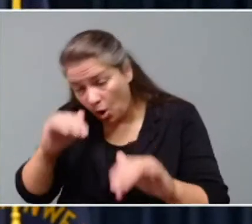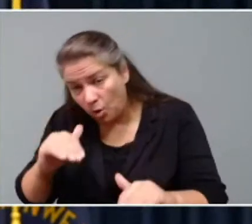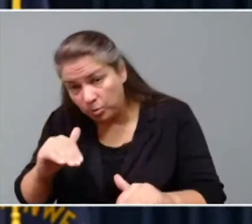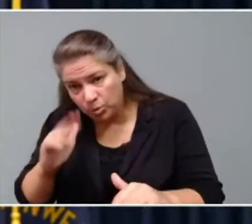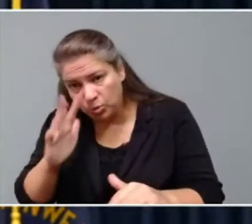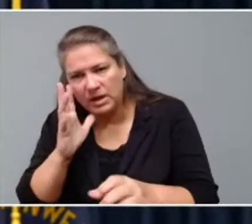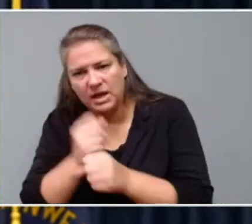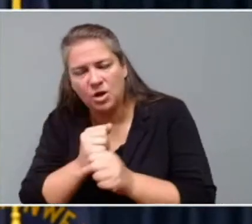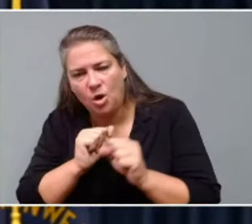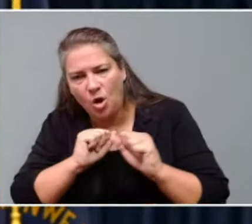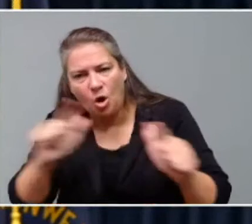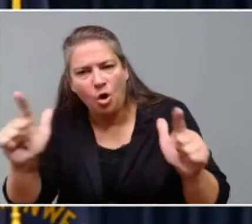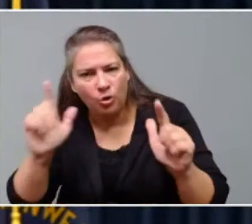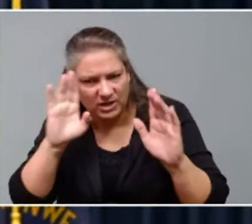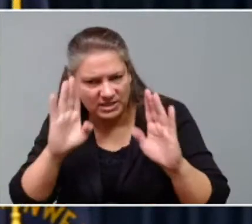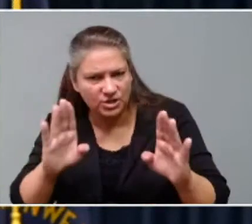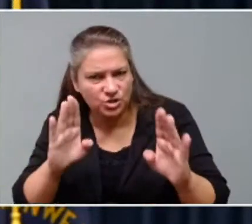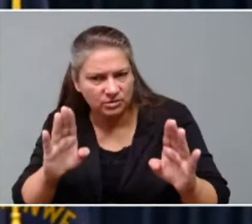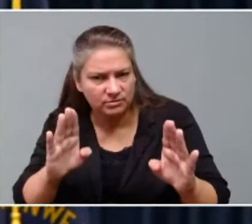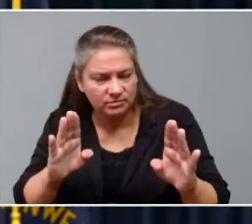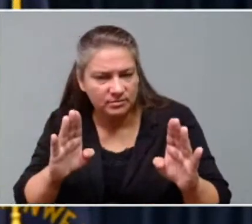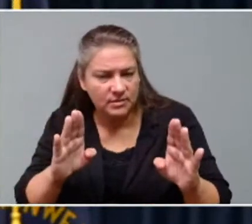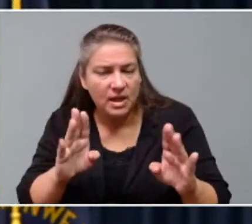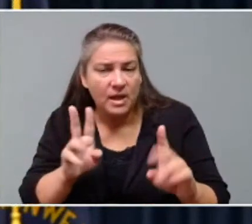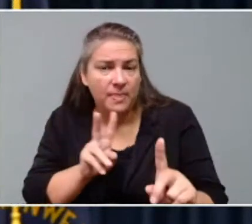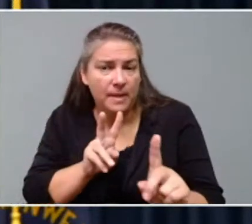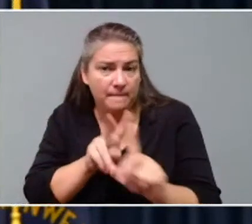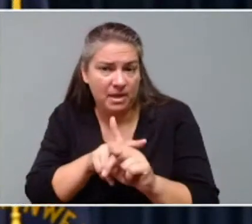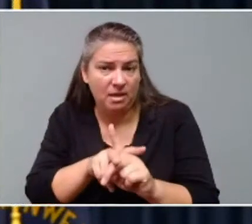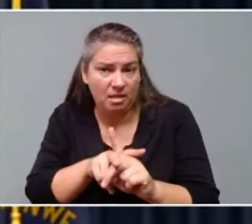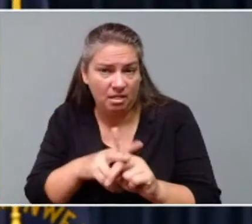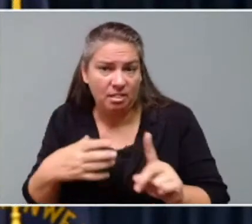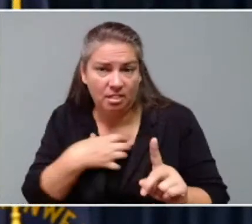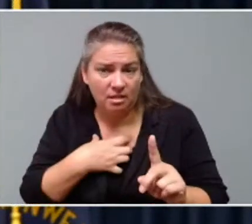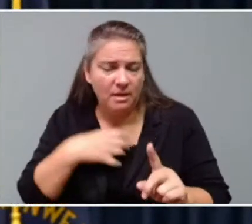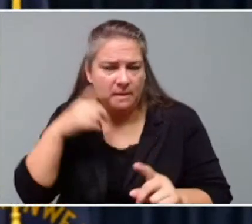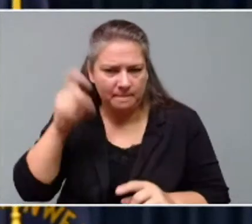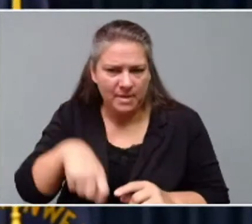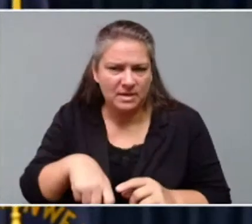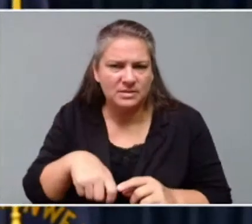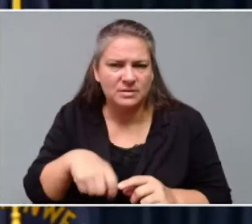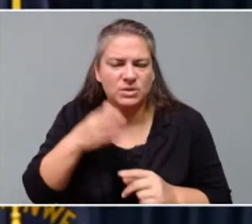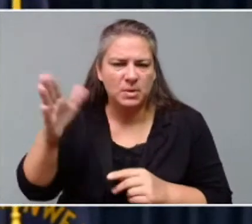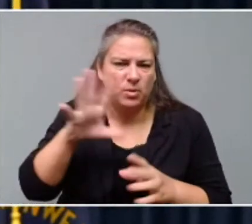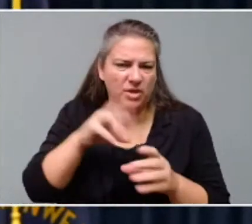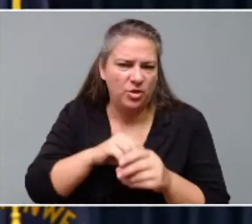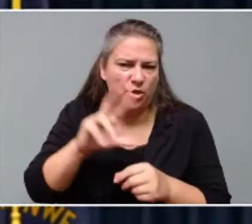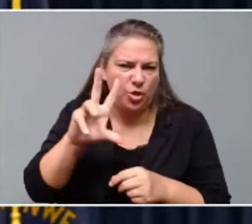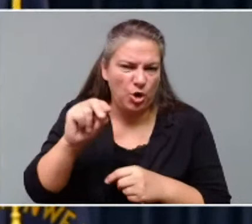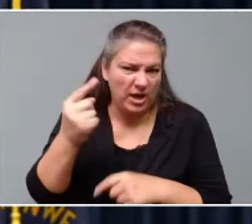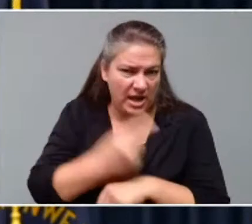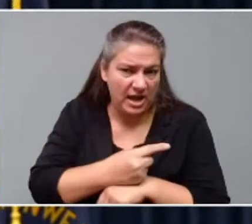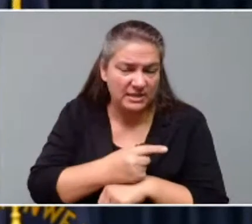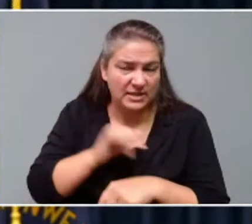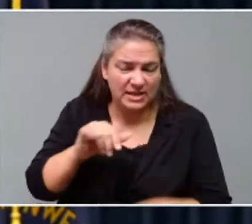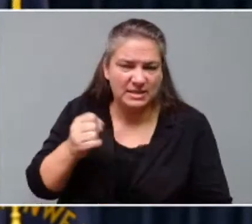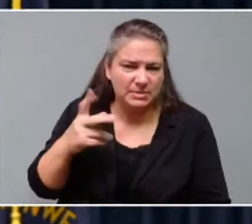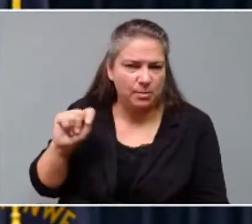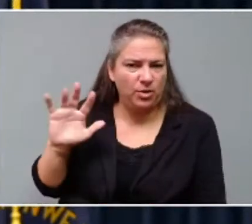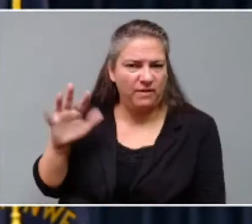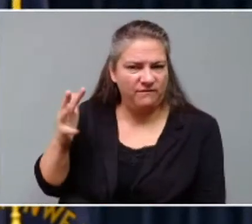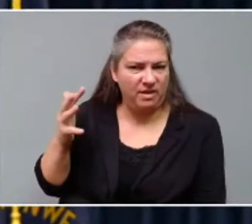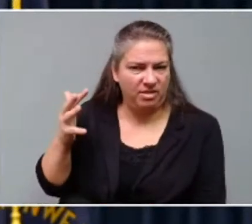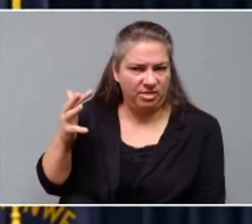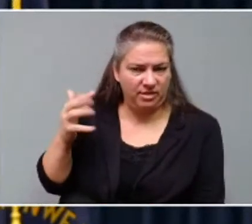everybody's attention. The appeal must be submitted within 30 days of the denial letter, which was September the 5th. We believe